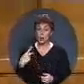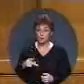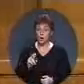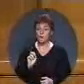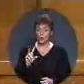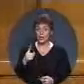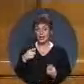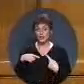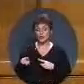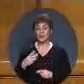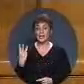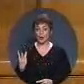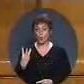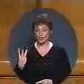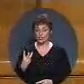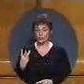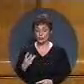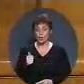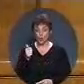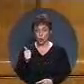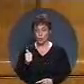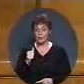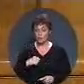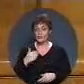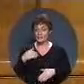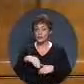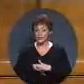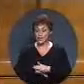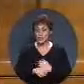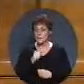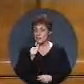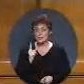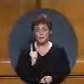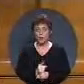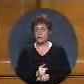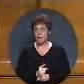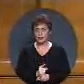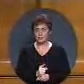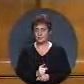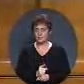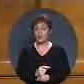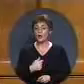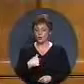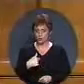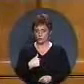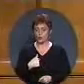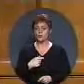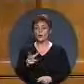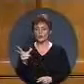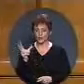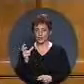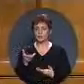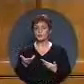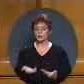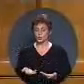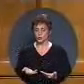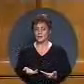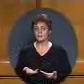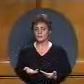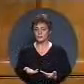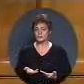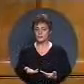Yeah. Mr. Speaker, not true. Today we learned these PMO hacks took a one-day round-trip private government